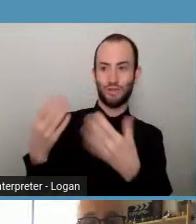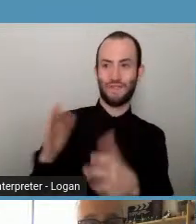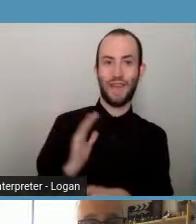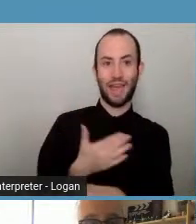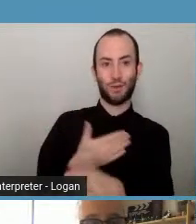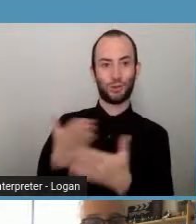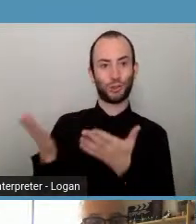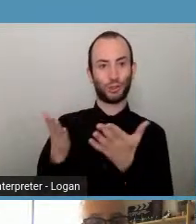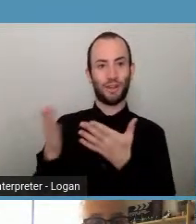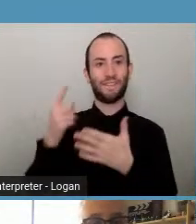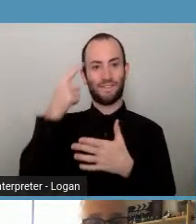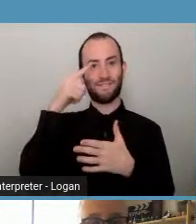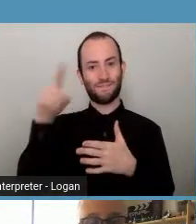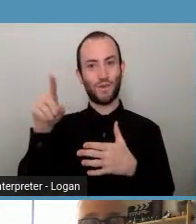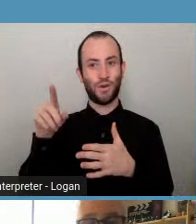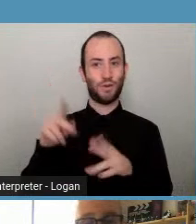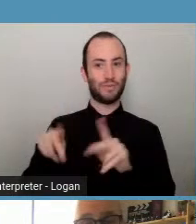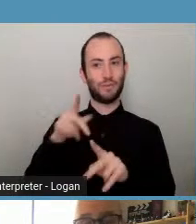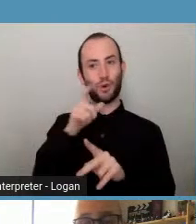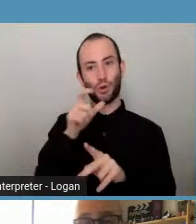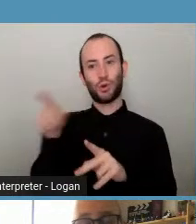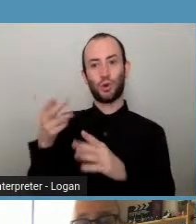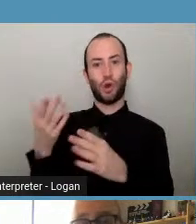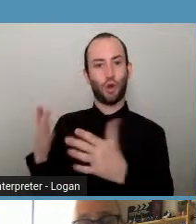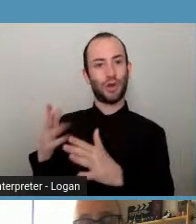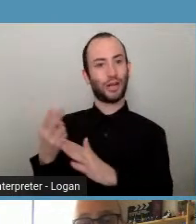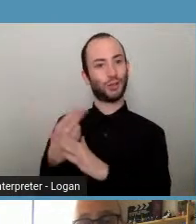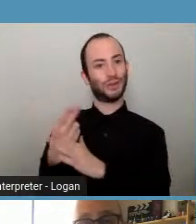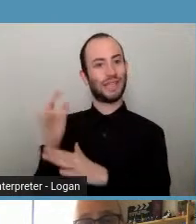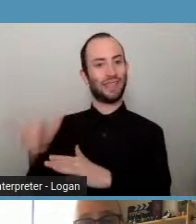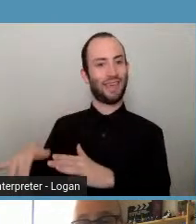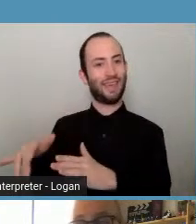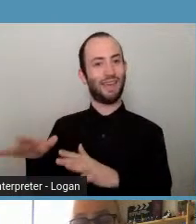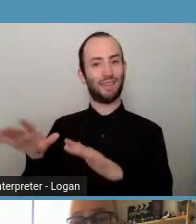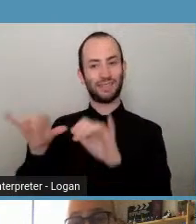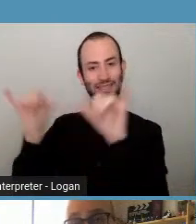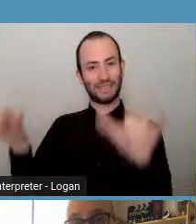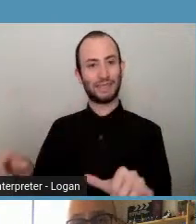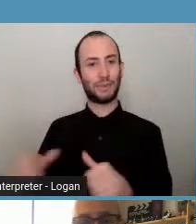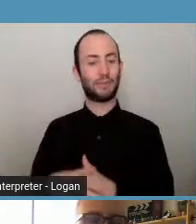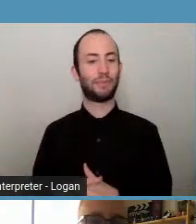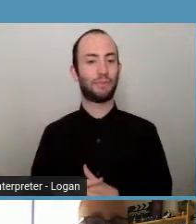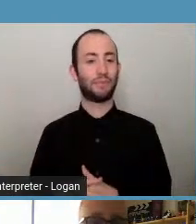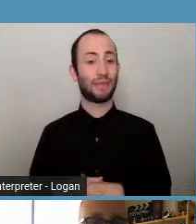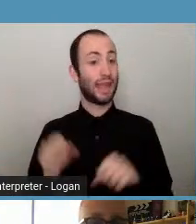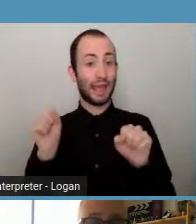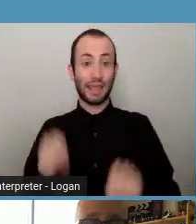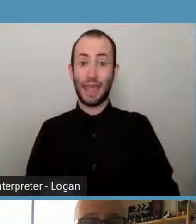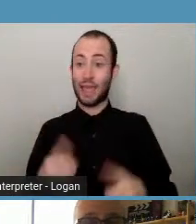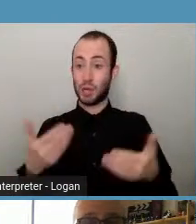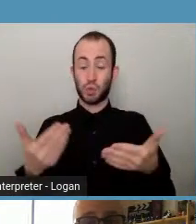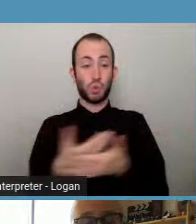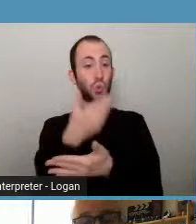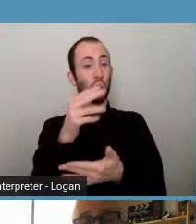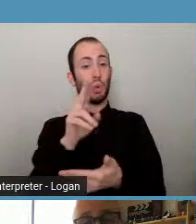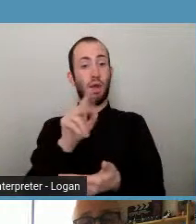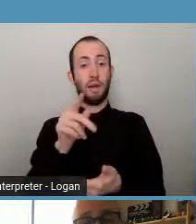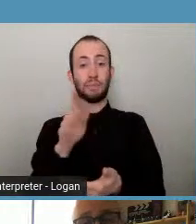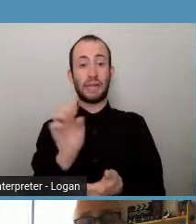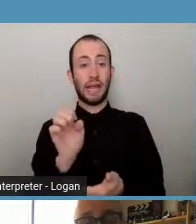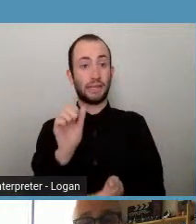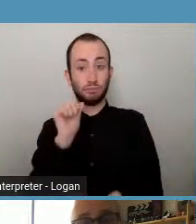aware of the limitations. You don't control the platform. They could push an update, tomorrow, and it may